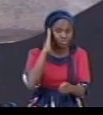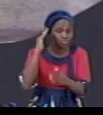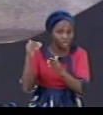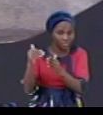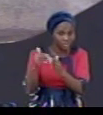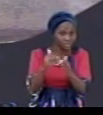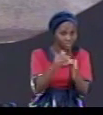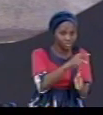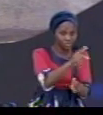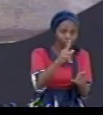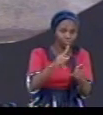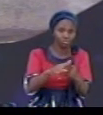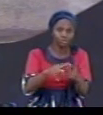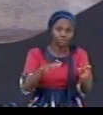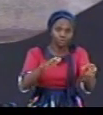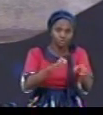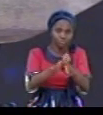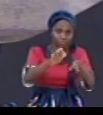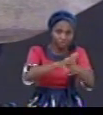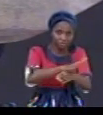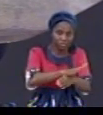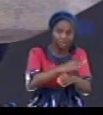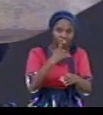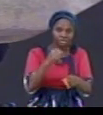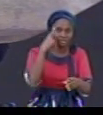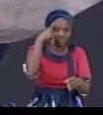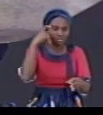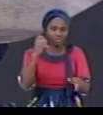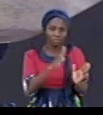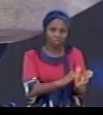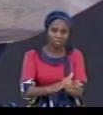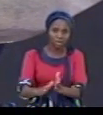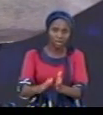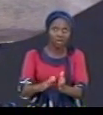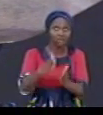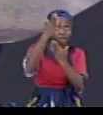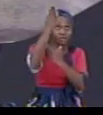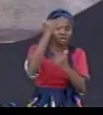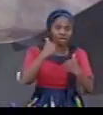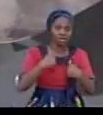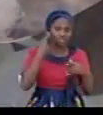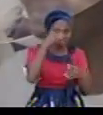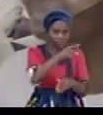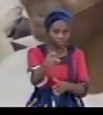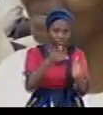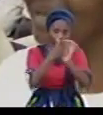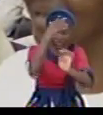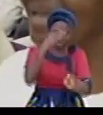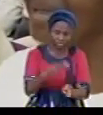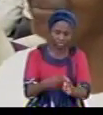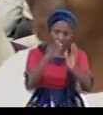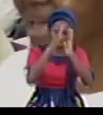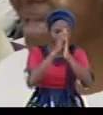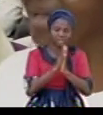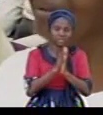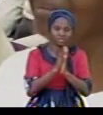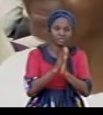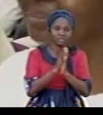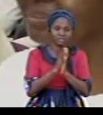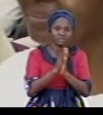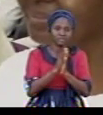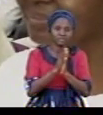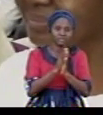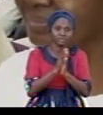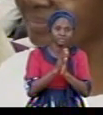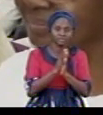to fulfill the dream he has for you in Jesus' name.